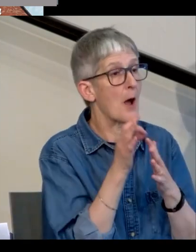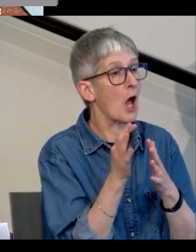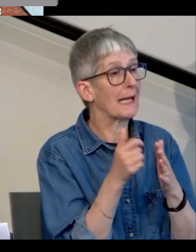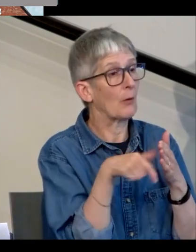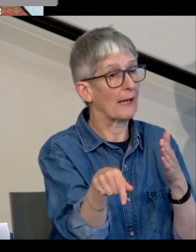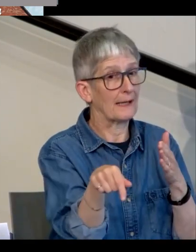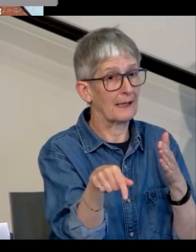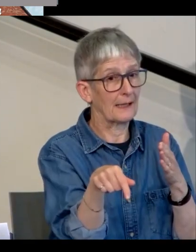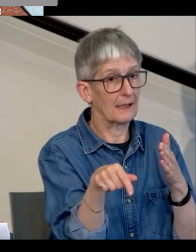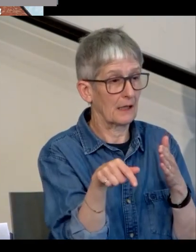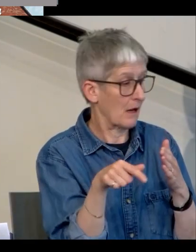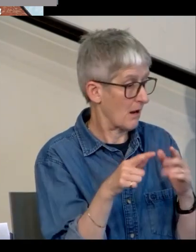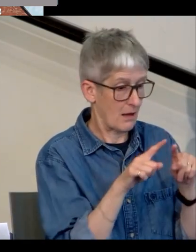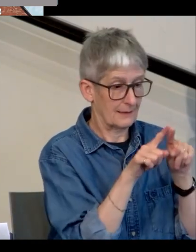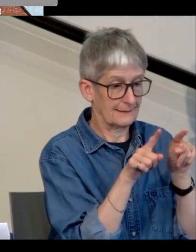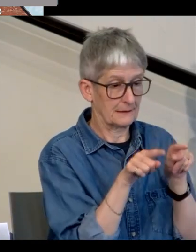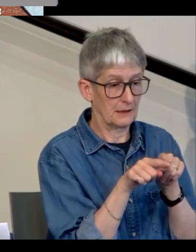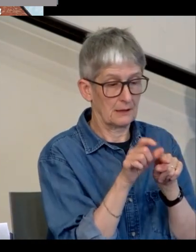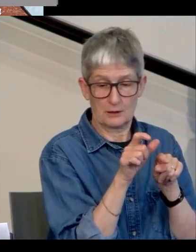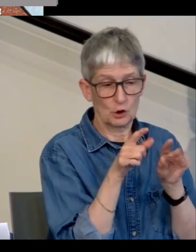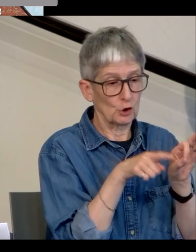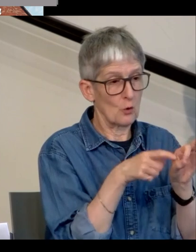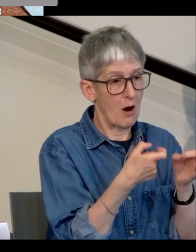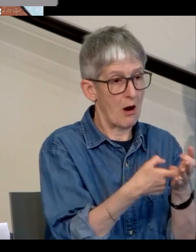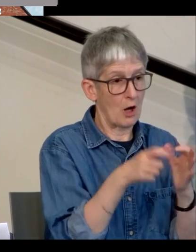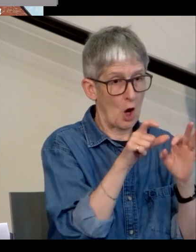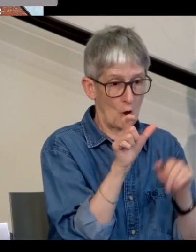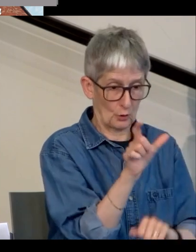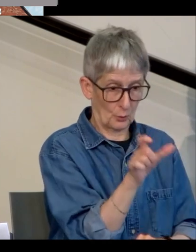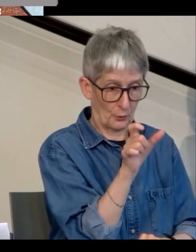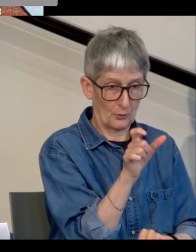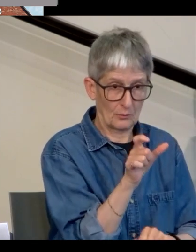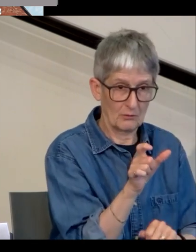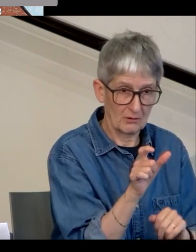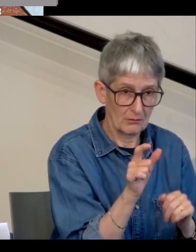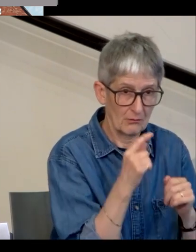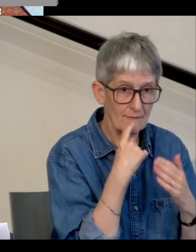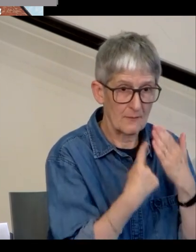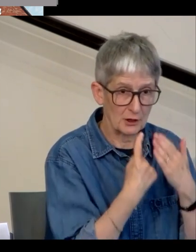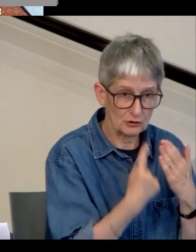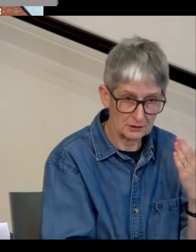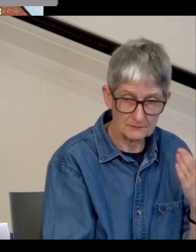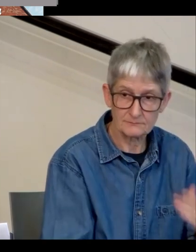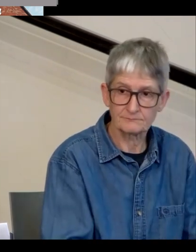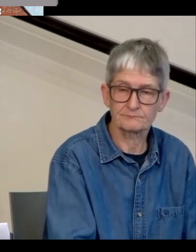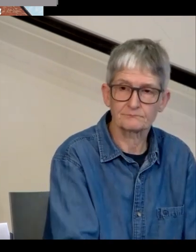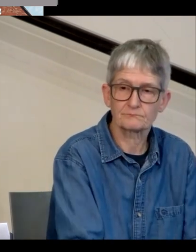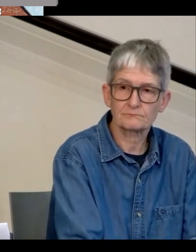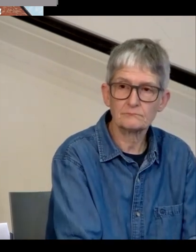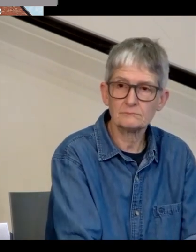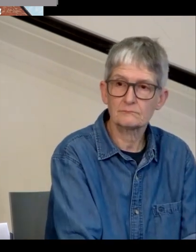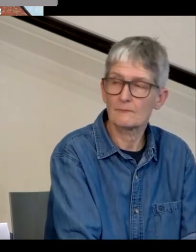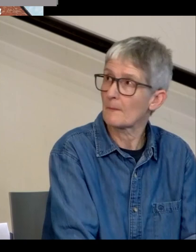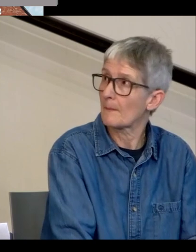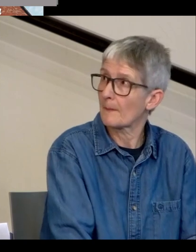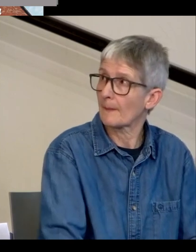code just by your chair in front of you. And you'll see we've got Positive Life courses, a range of really good courses that help you with everyday life,